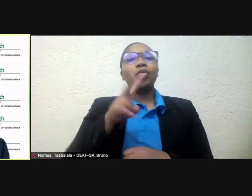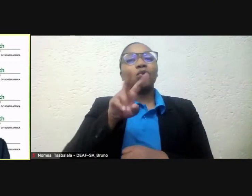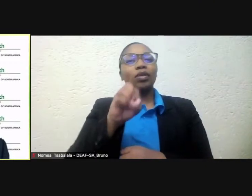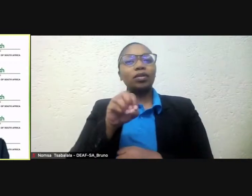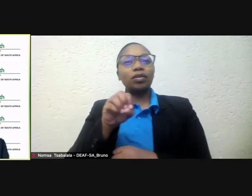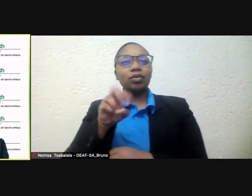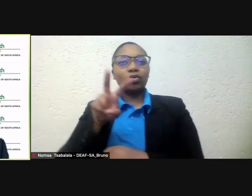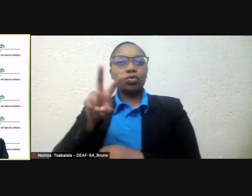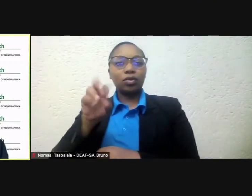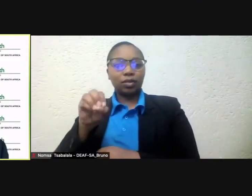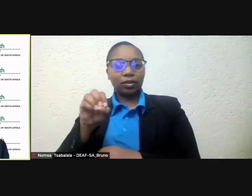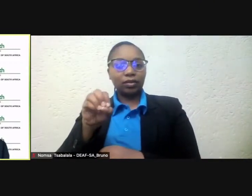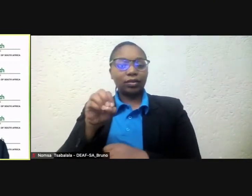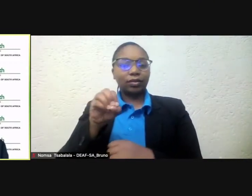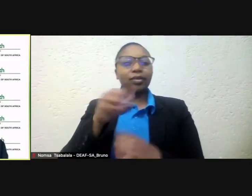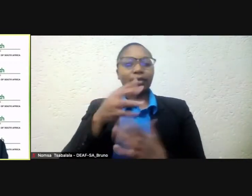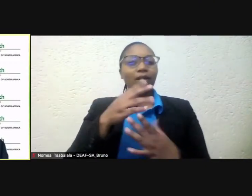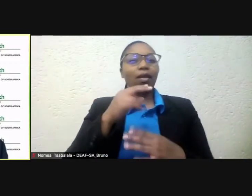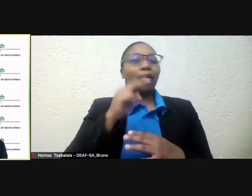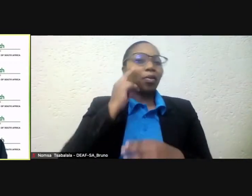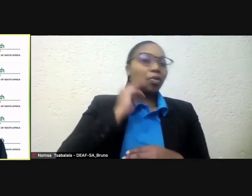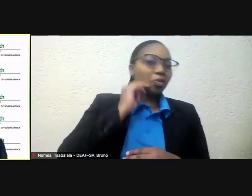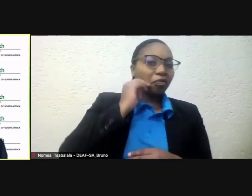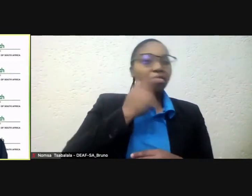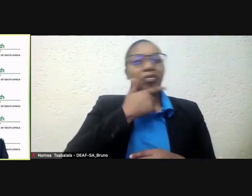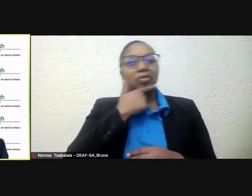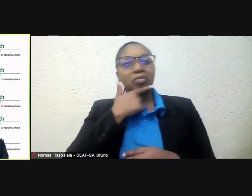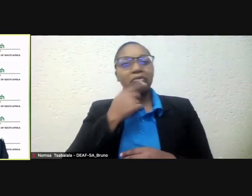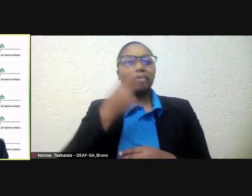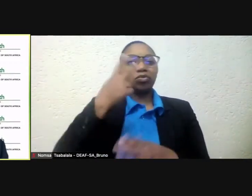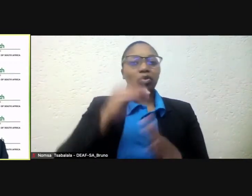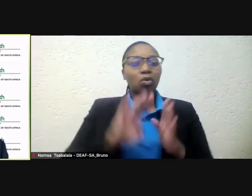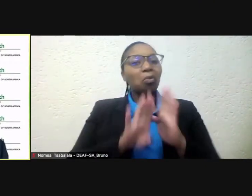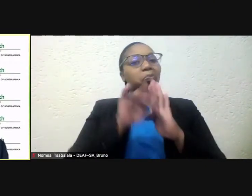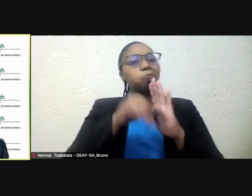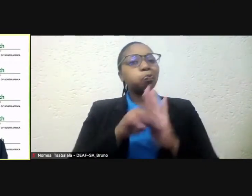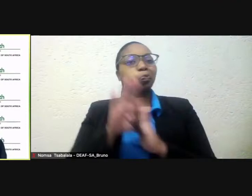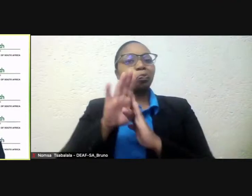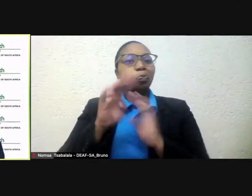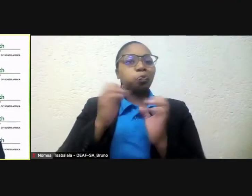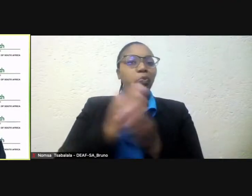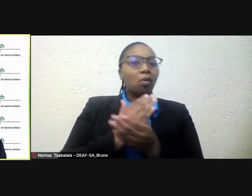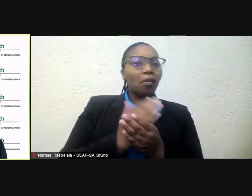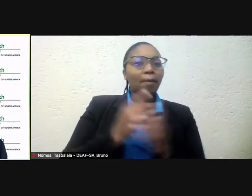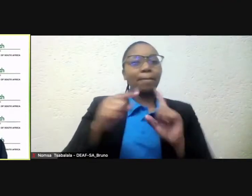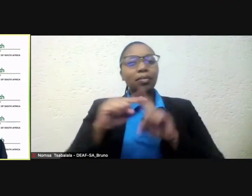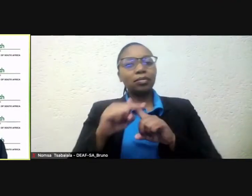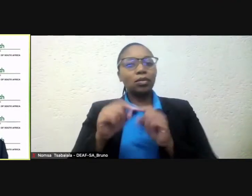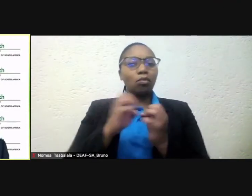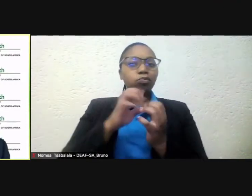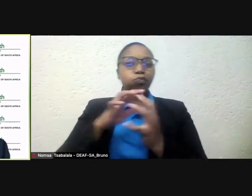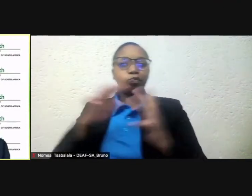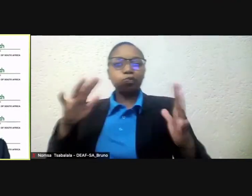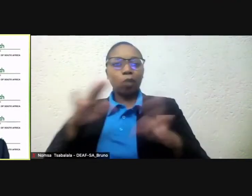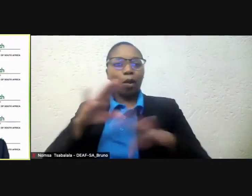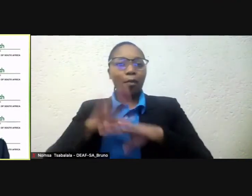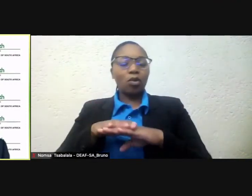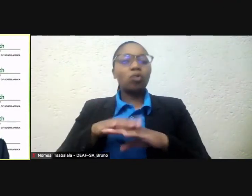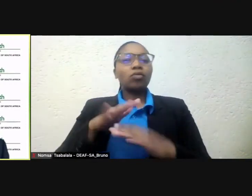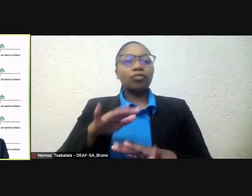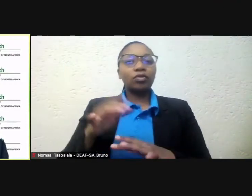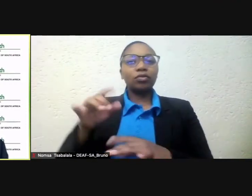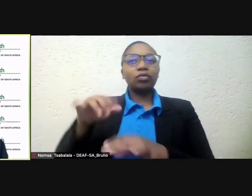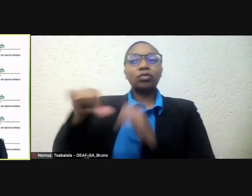time, led by Professor Salim Abdul Karim, told us that we should expect mutations of